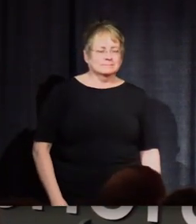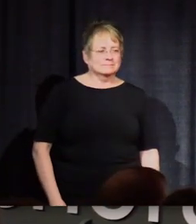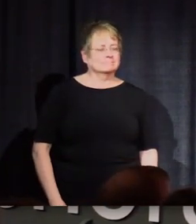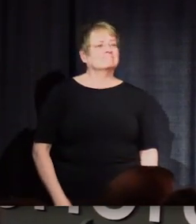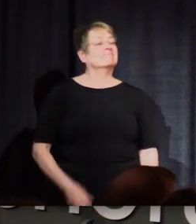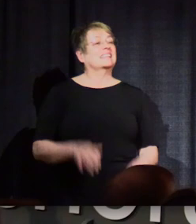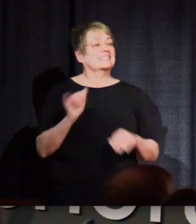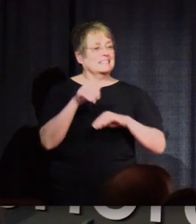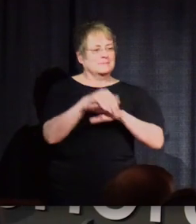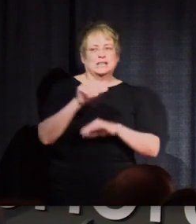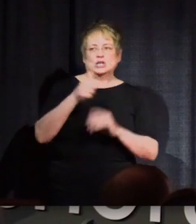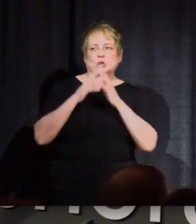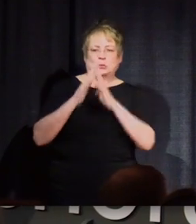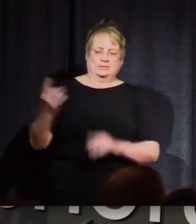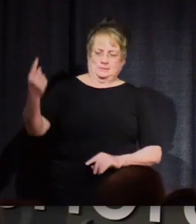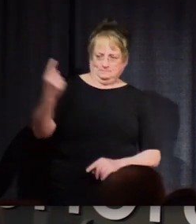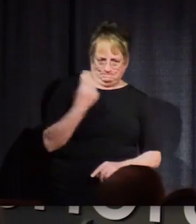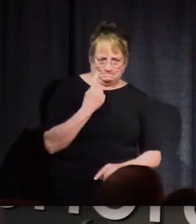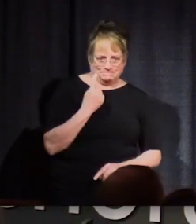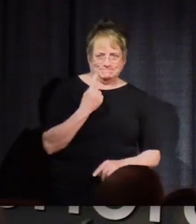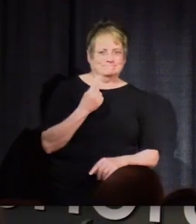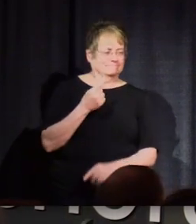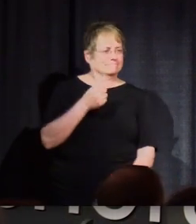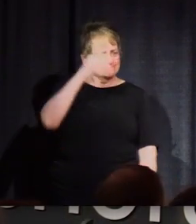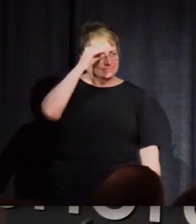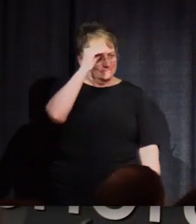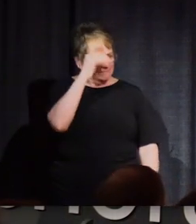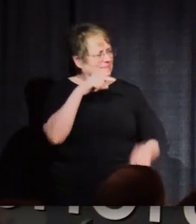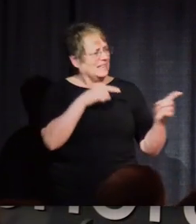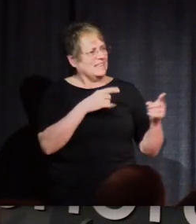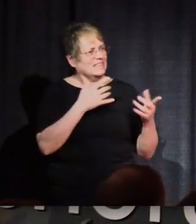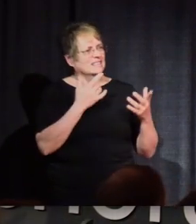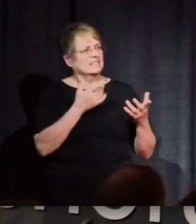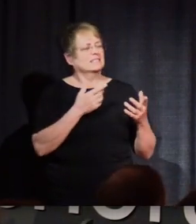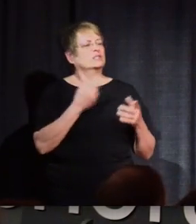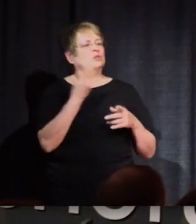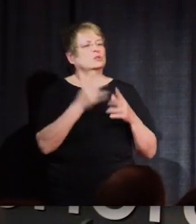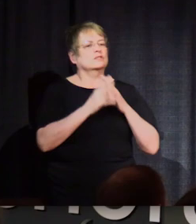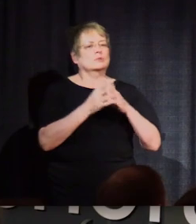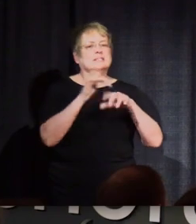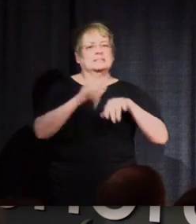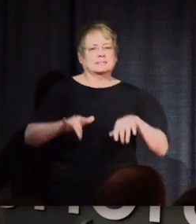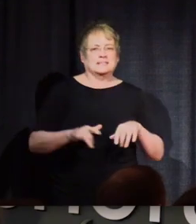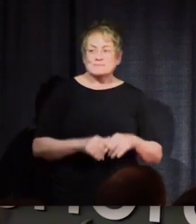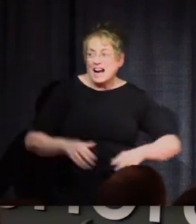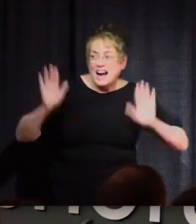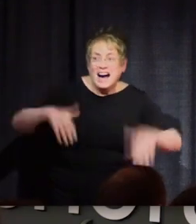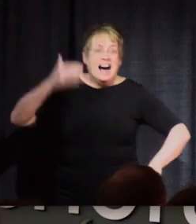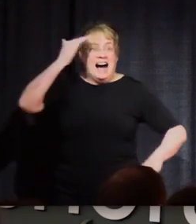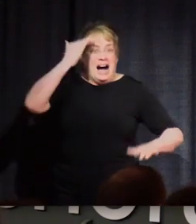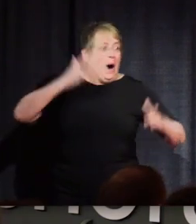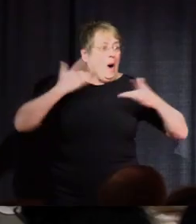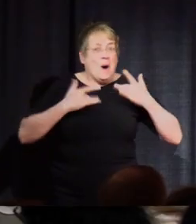that same night another wrestler comes up to me he says hey taylor we wrestled our finals matches at the same time i know i